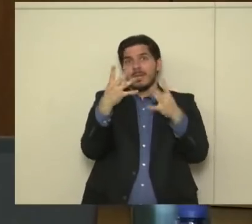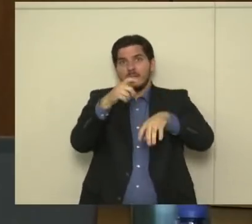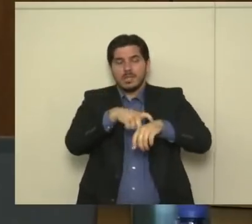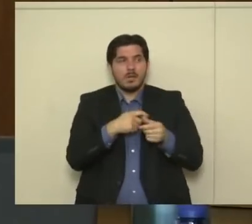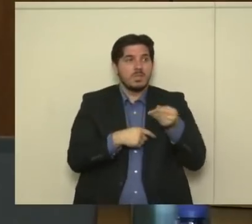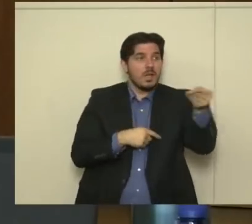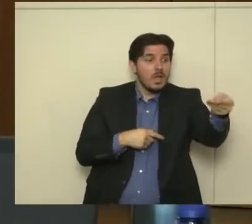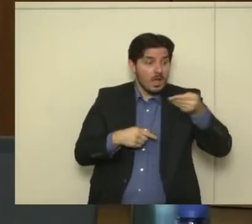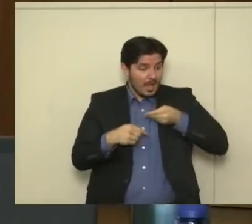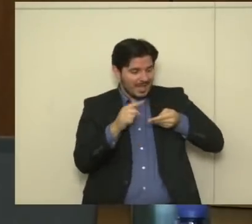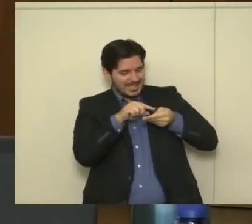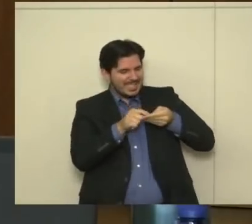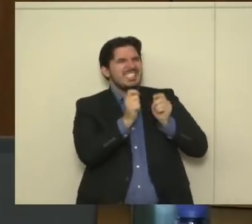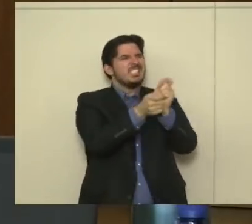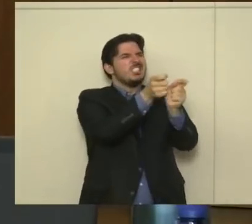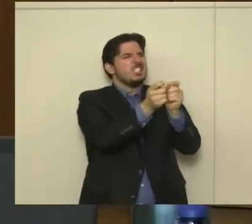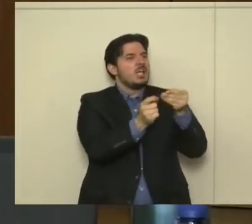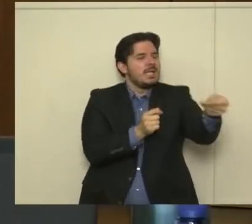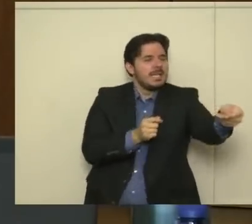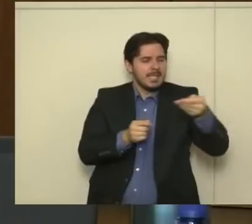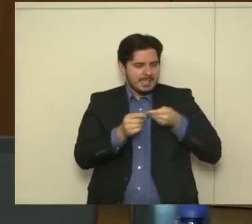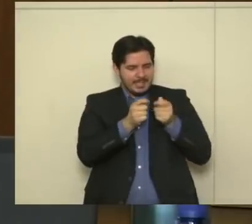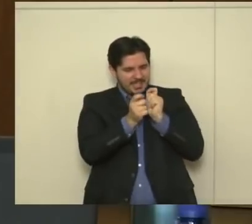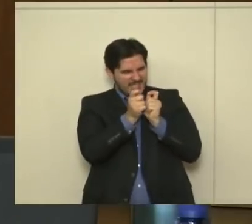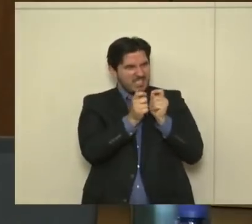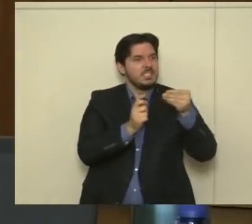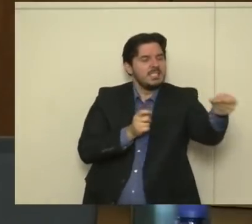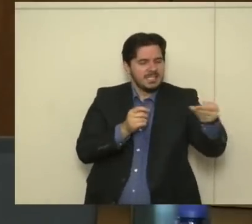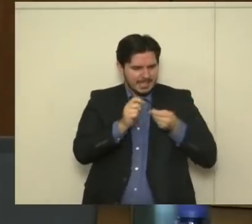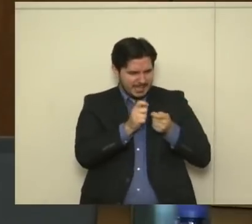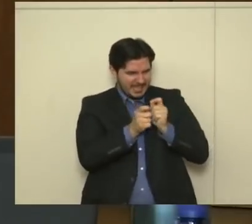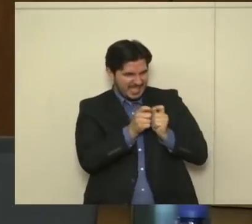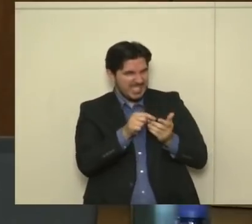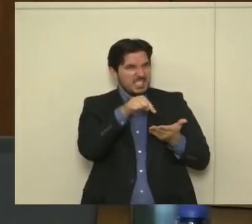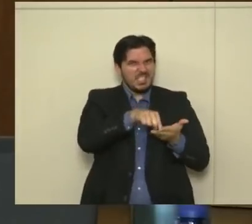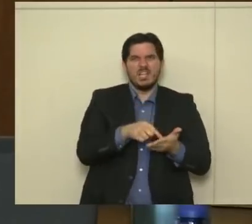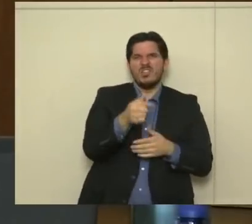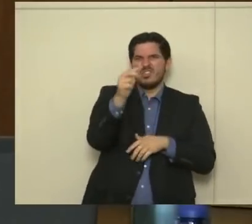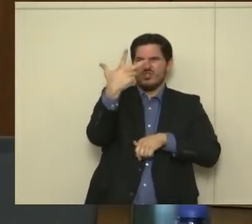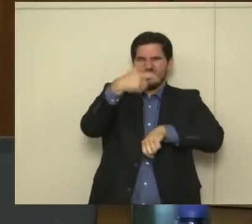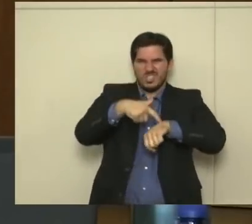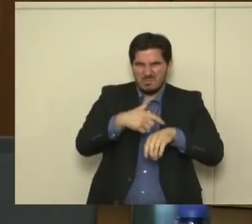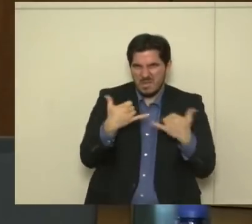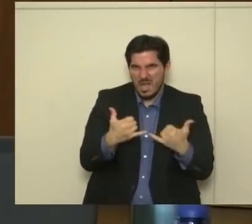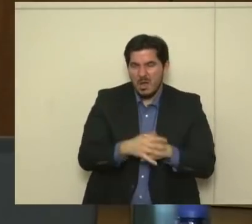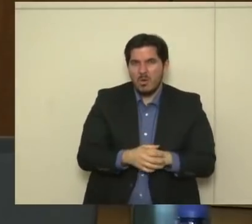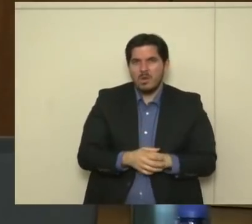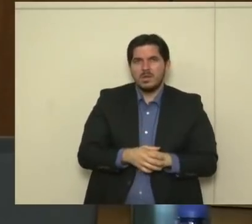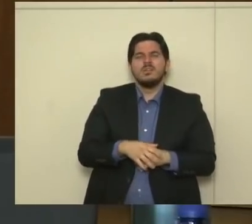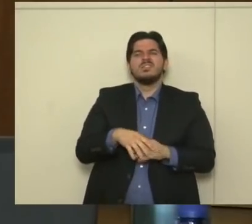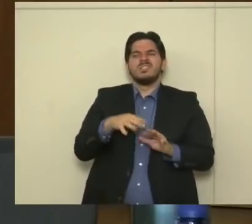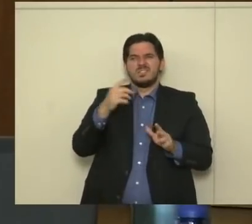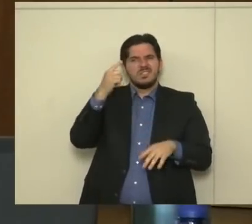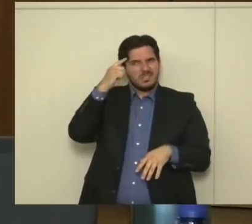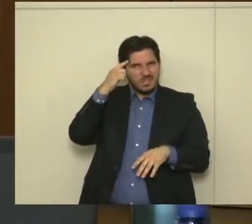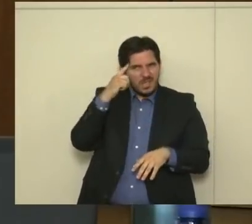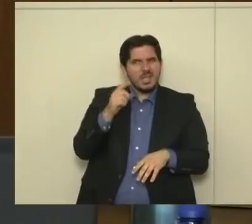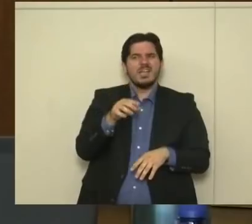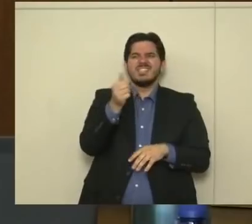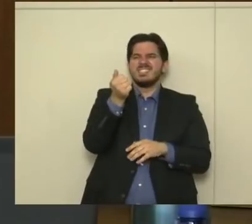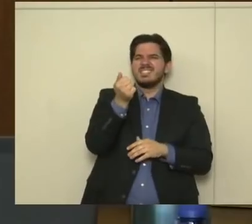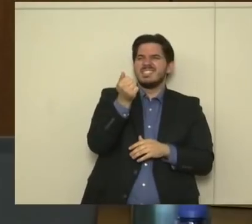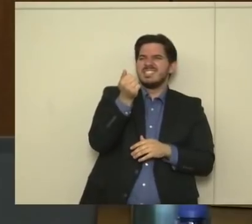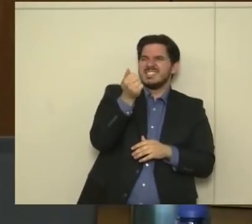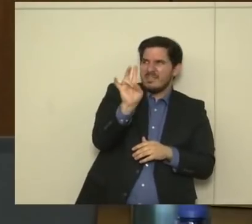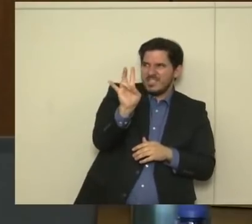state. So far, about a third of our state charters, I believe 17 out of 52 at last count, have already